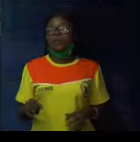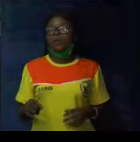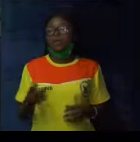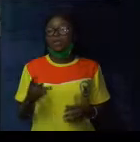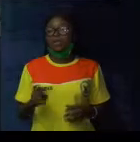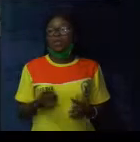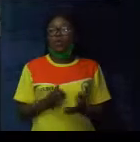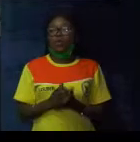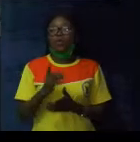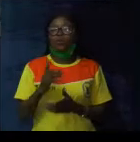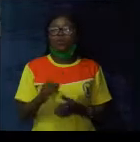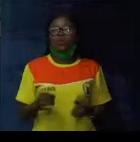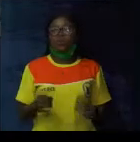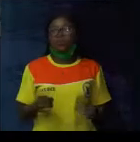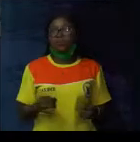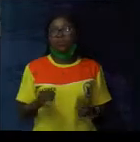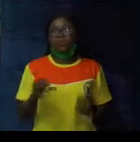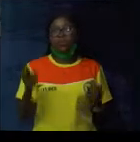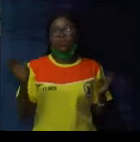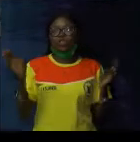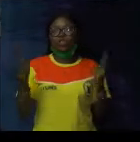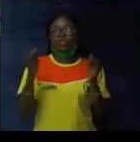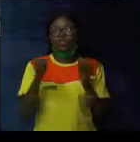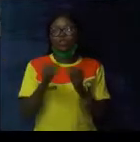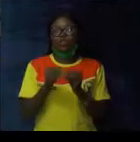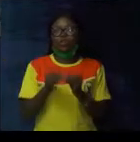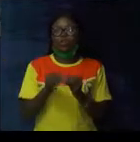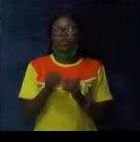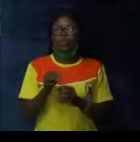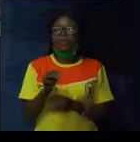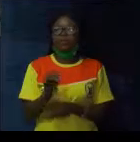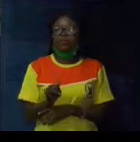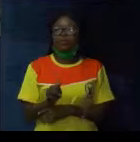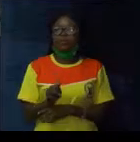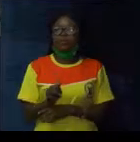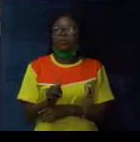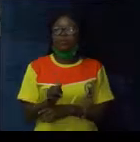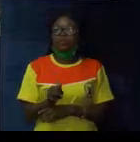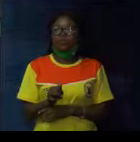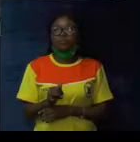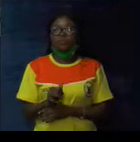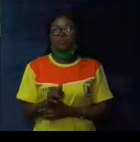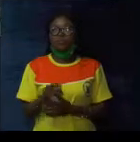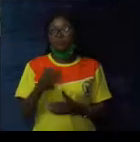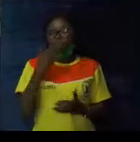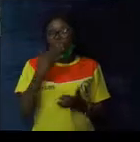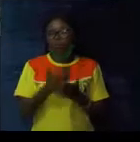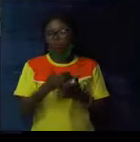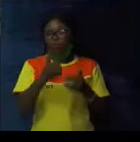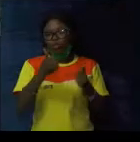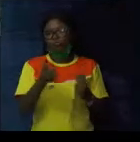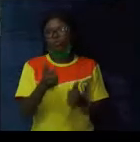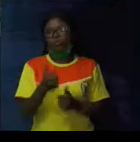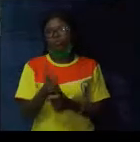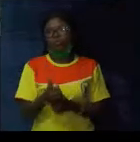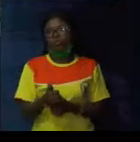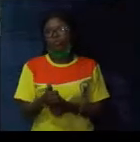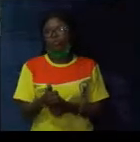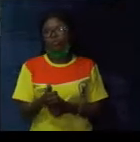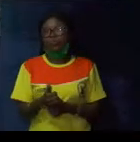circle, complementary, and the correct answer is supplementary because remember that so 180. Good job